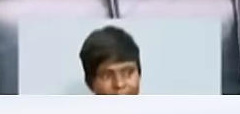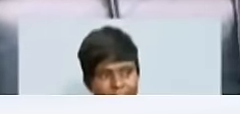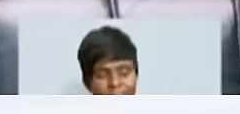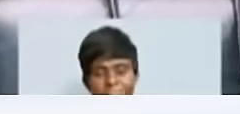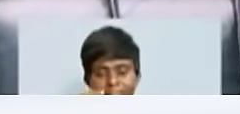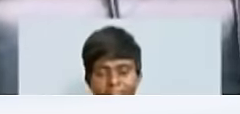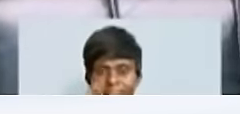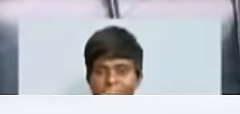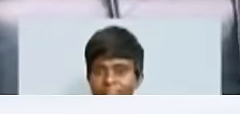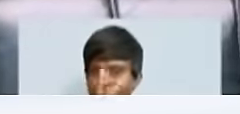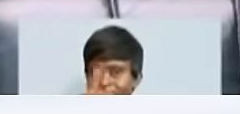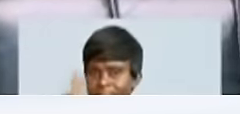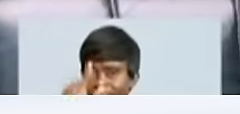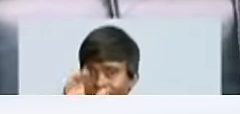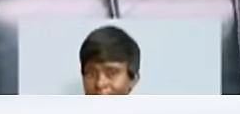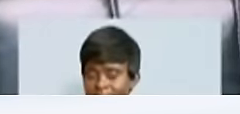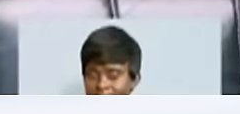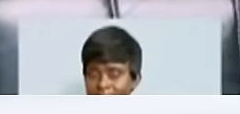was